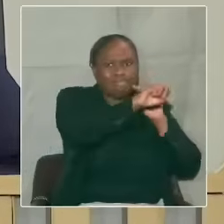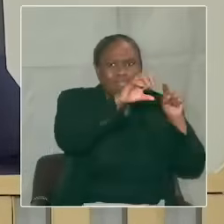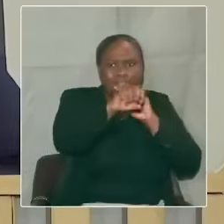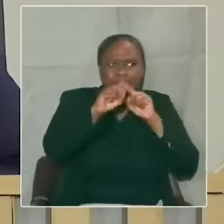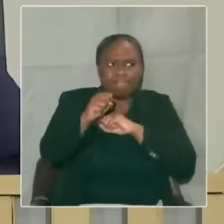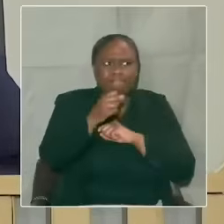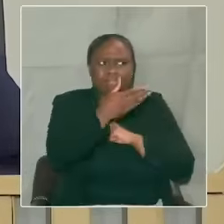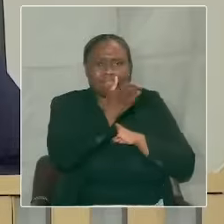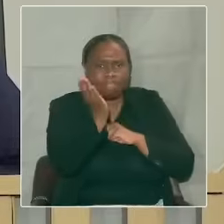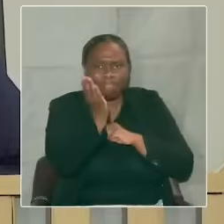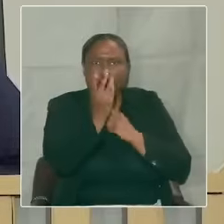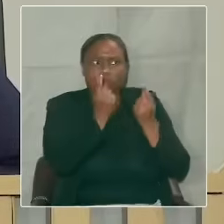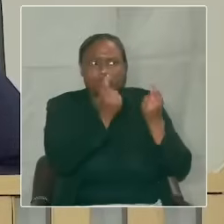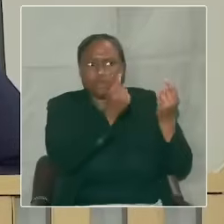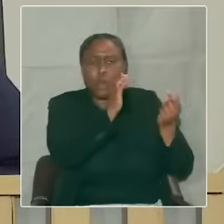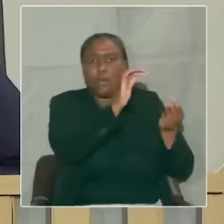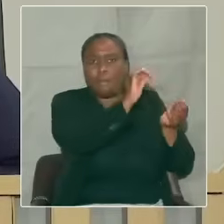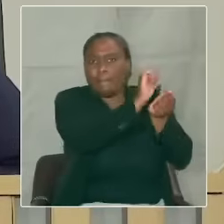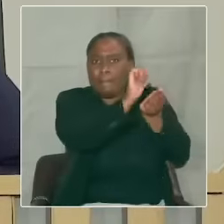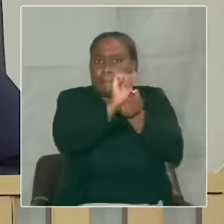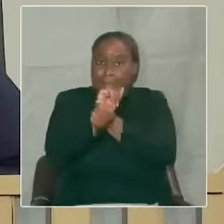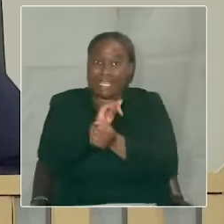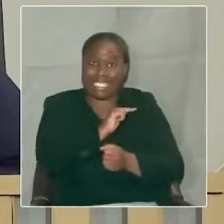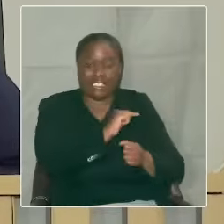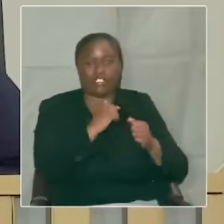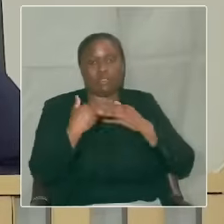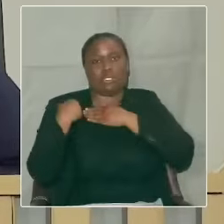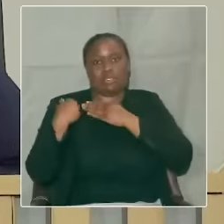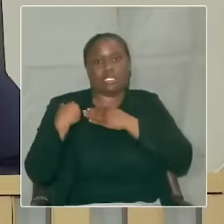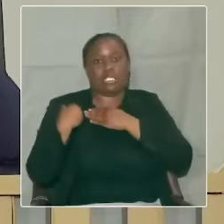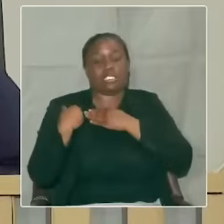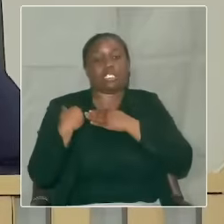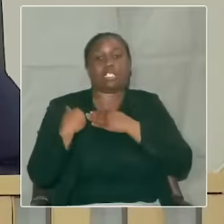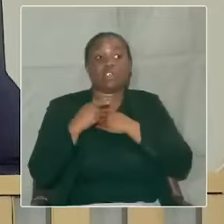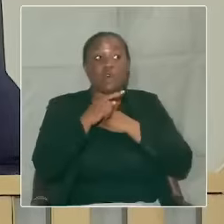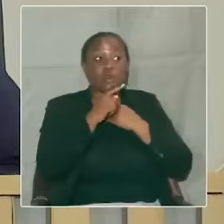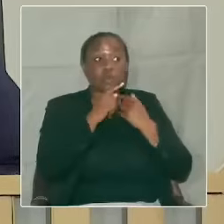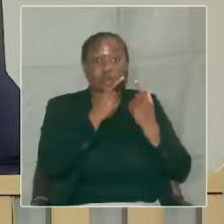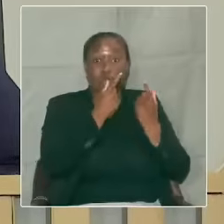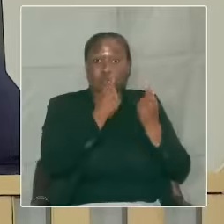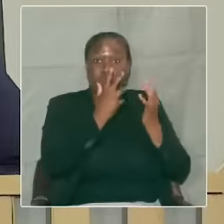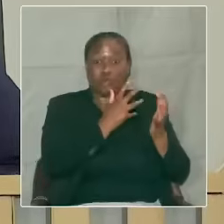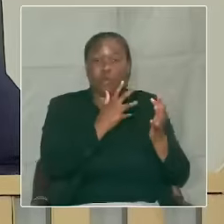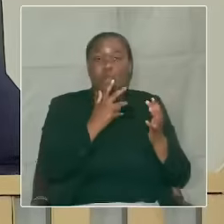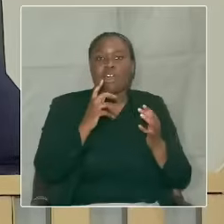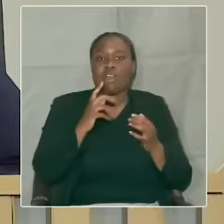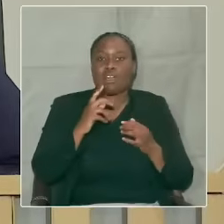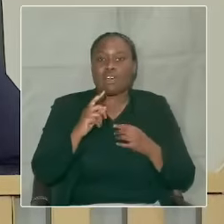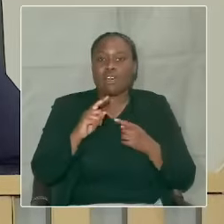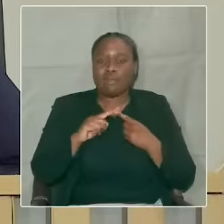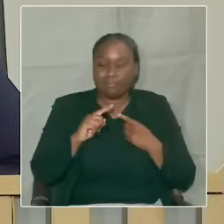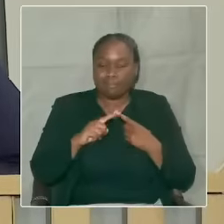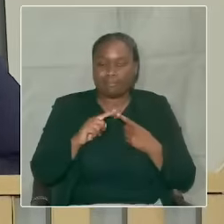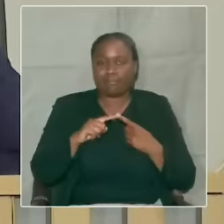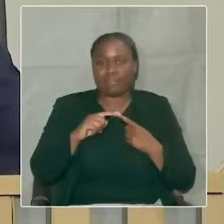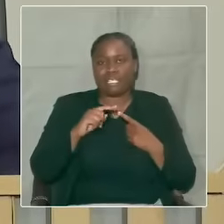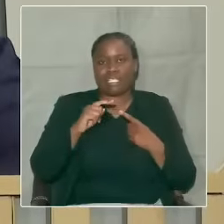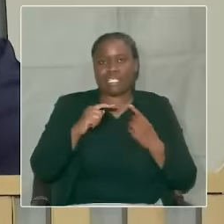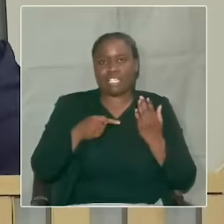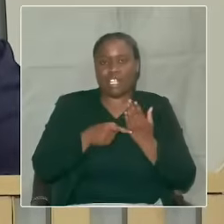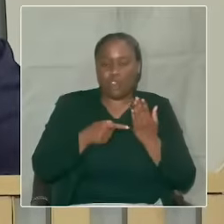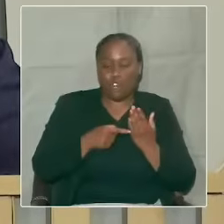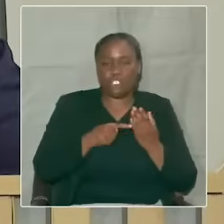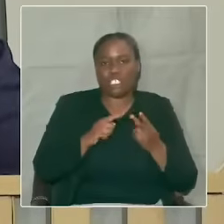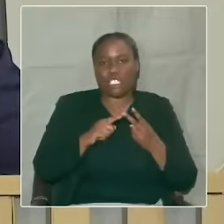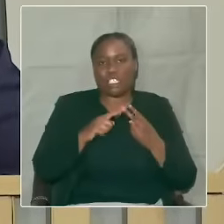Khumalo led efforts that coordinated police, intelligence, analytical resources to conduct operations targeting poachers.